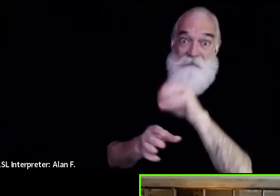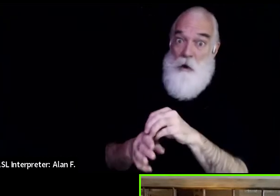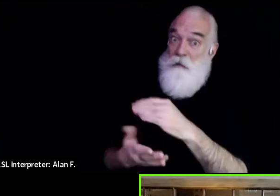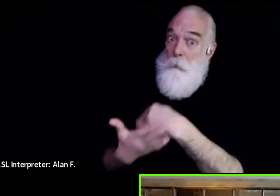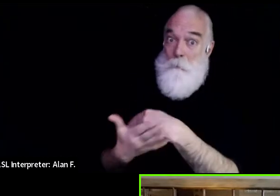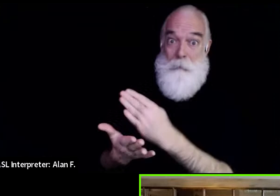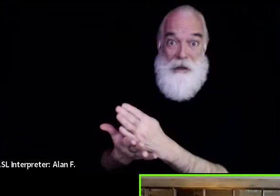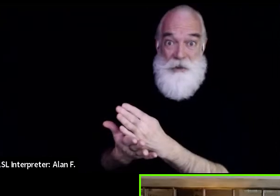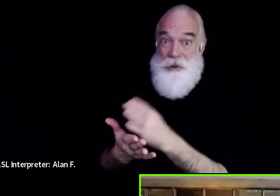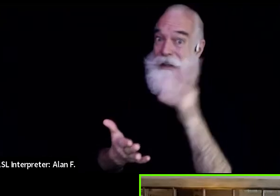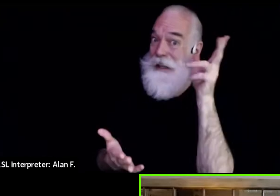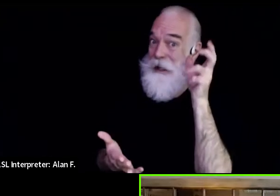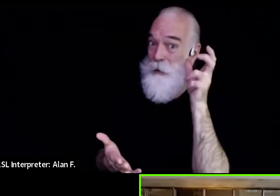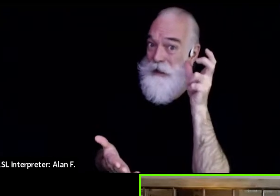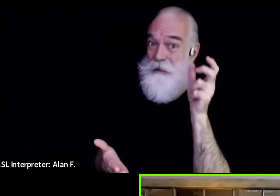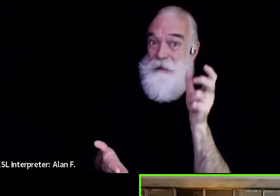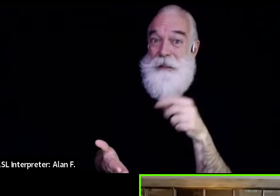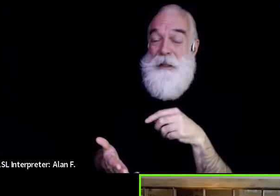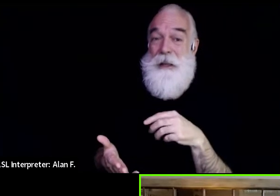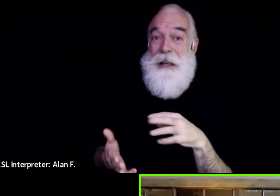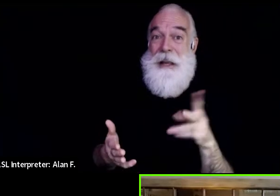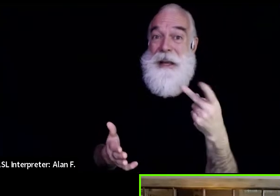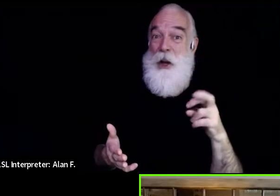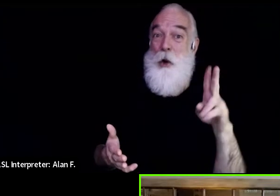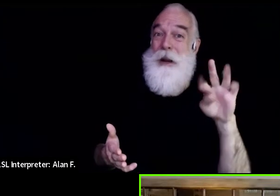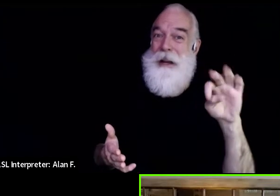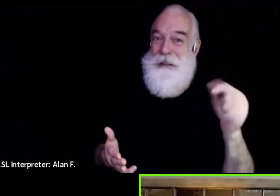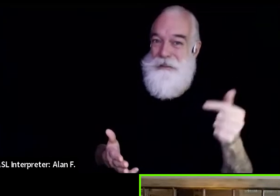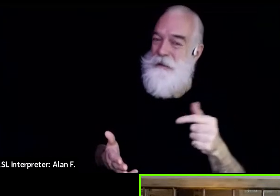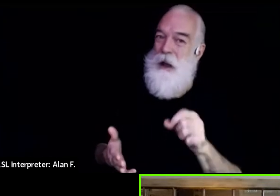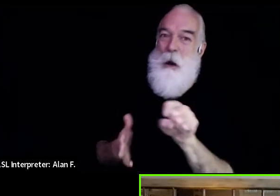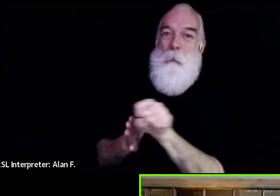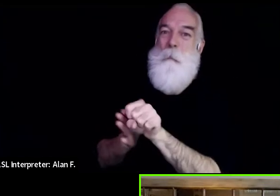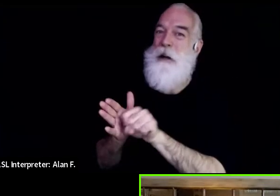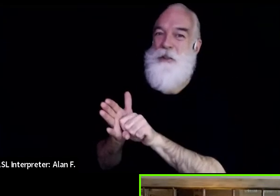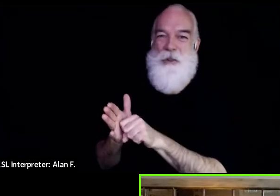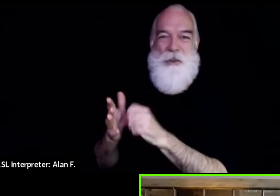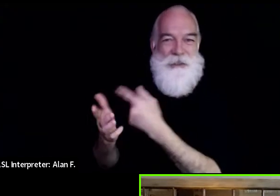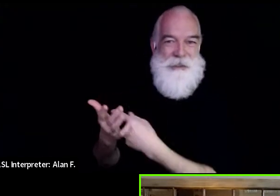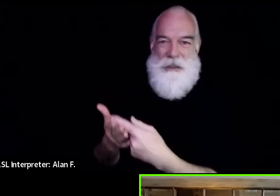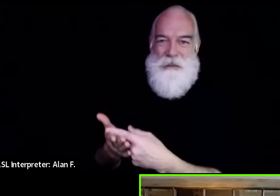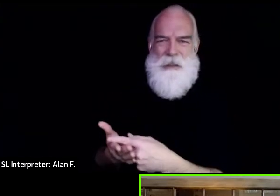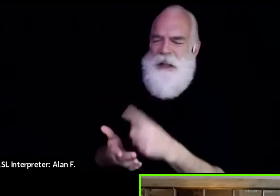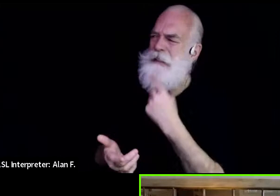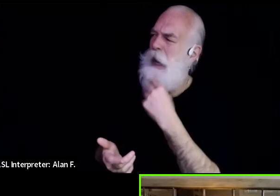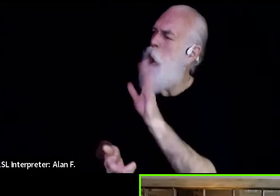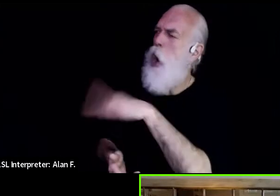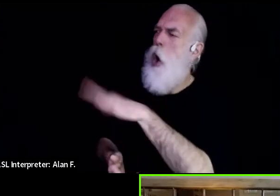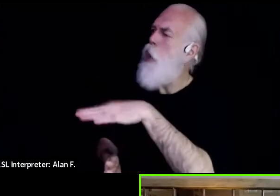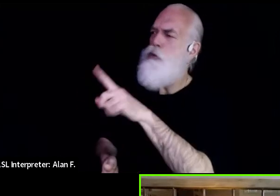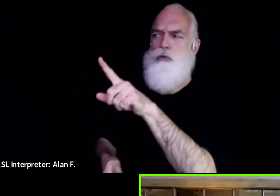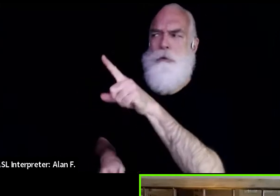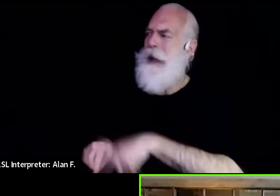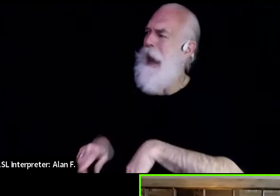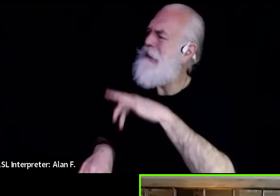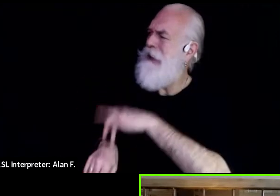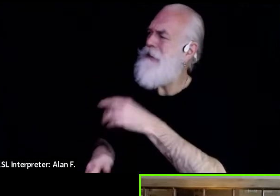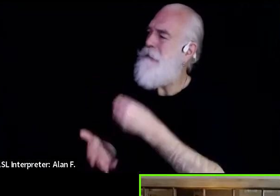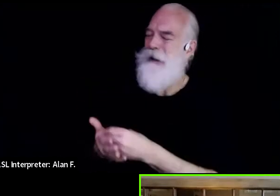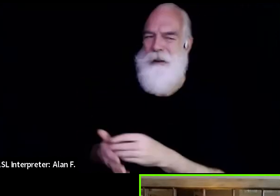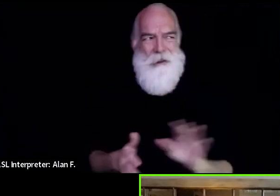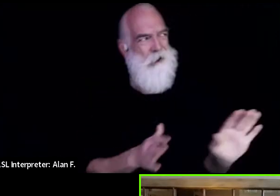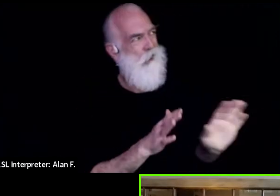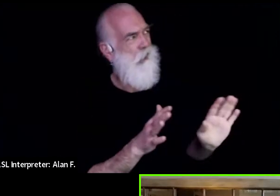process, says, oh, absolutely not. You can't move that money. You can't touch that money. It doesn't make sense. It's